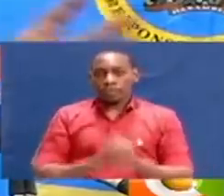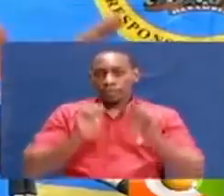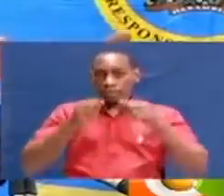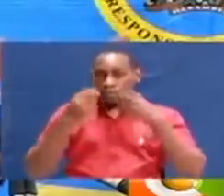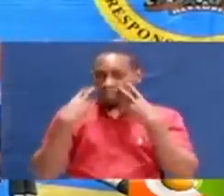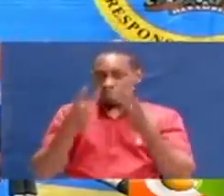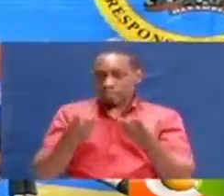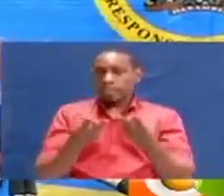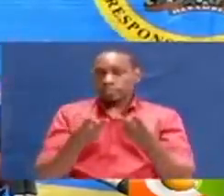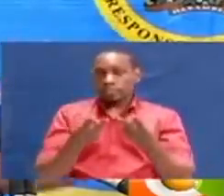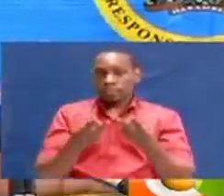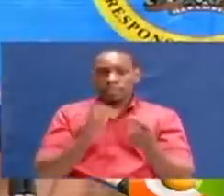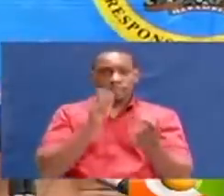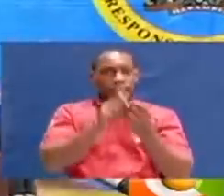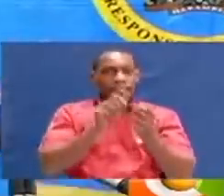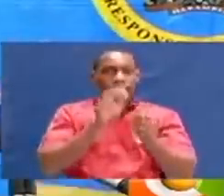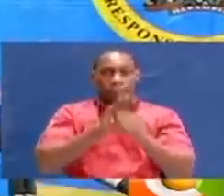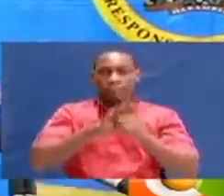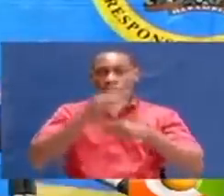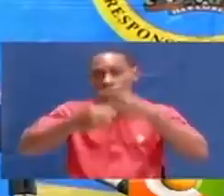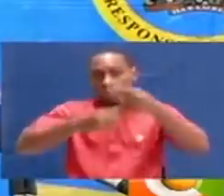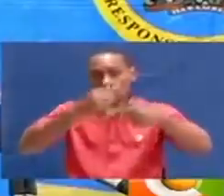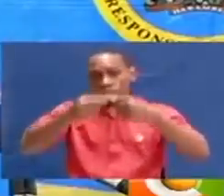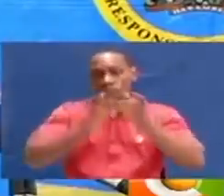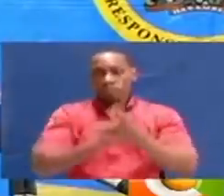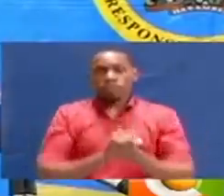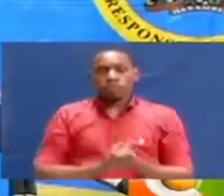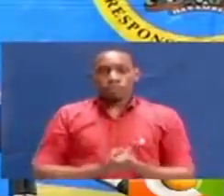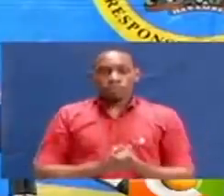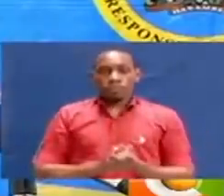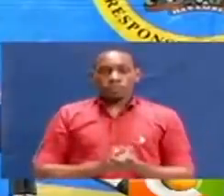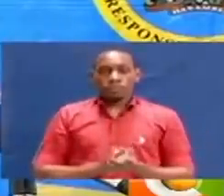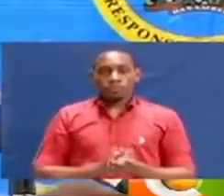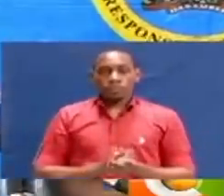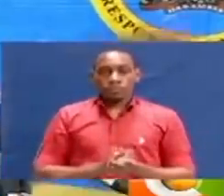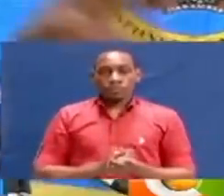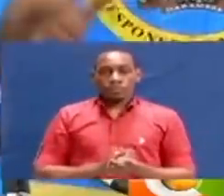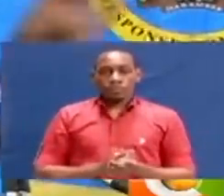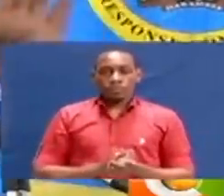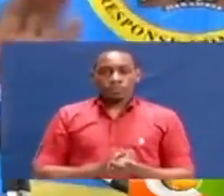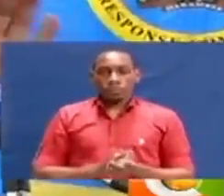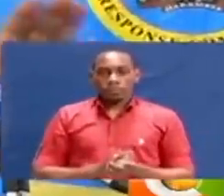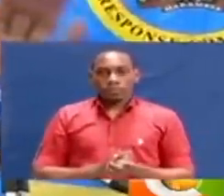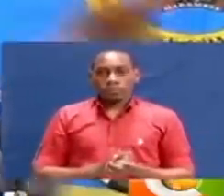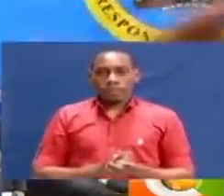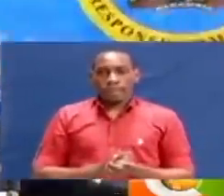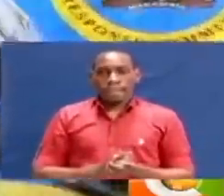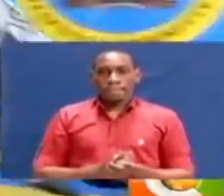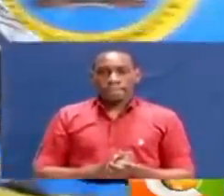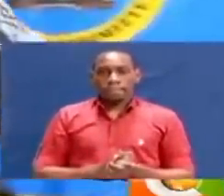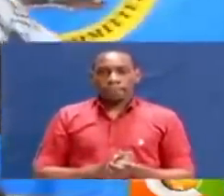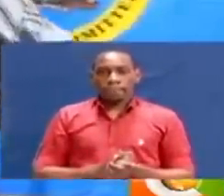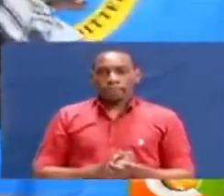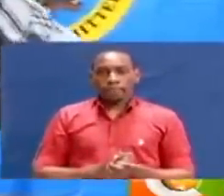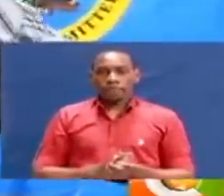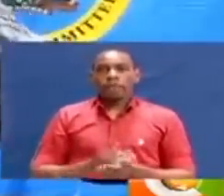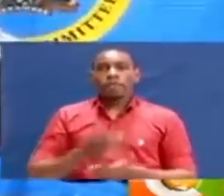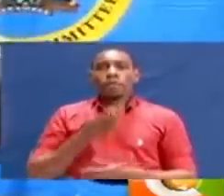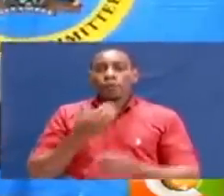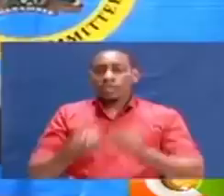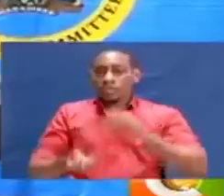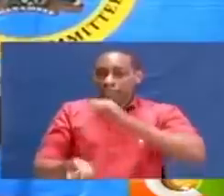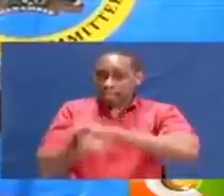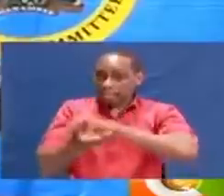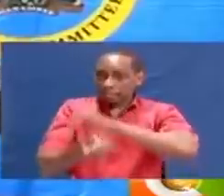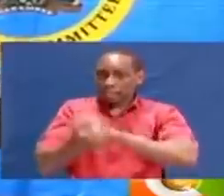increased testing producing those people. Now, let me just disabuse here some of the cases that have been, and this